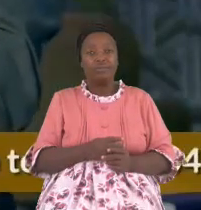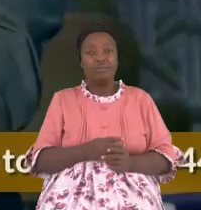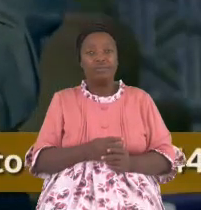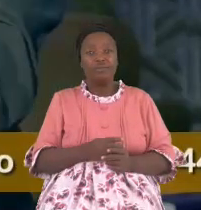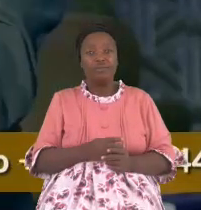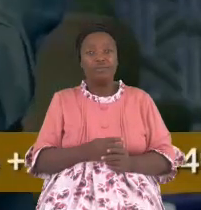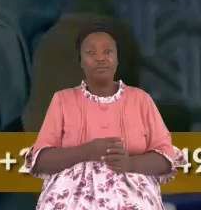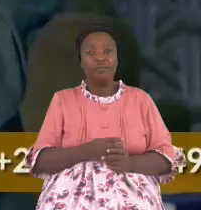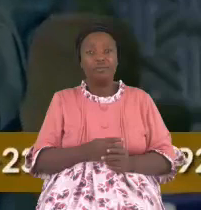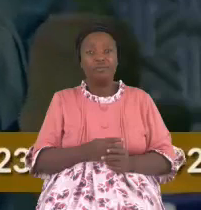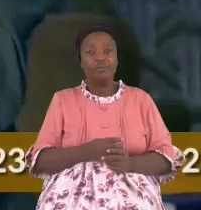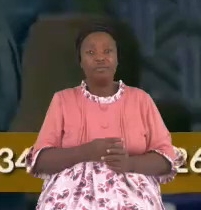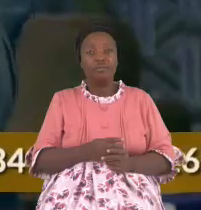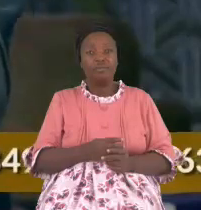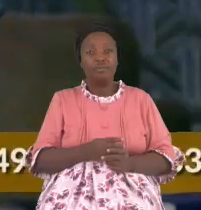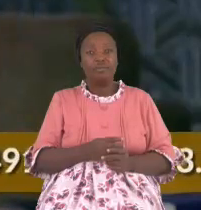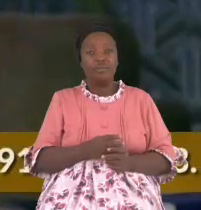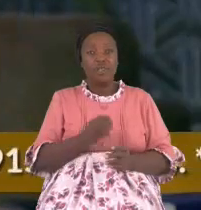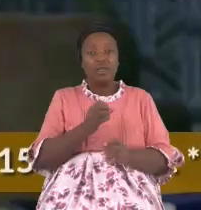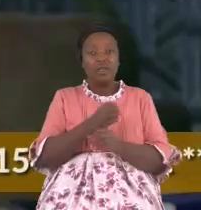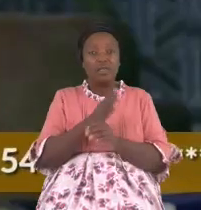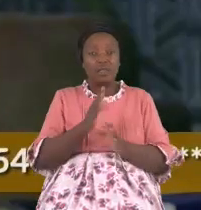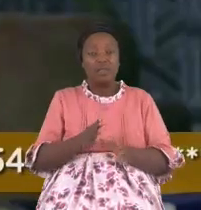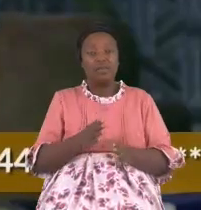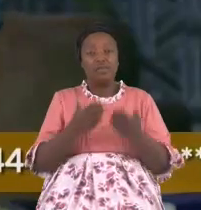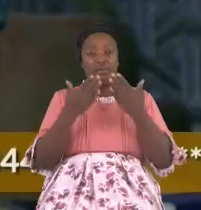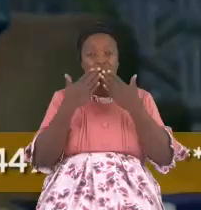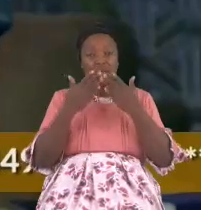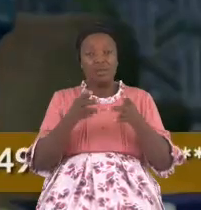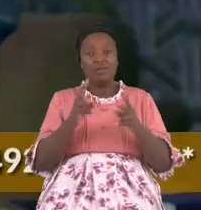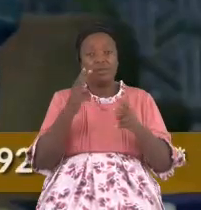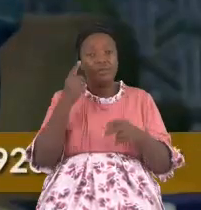counselors thank you for the good job you are doing